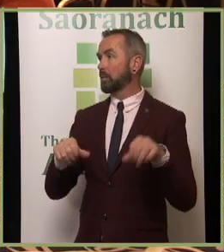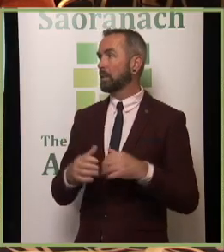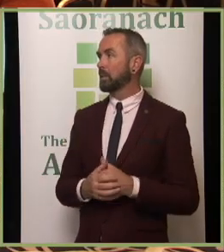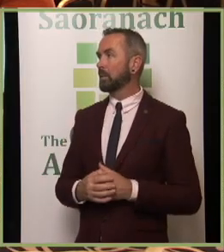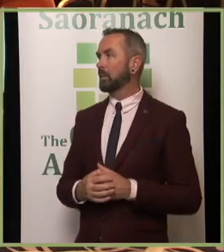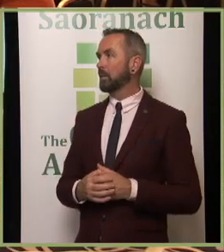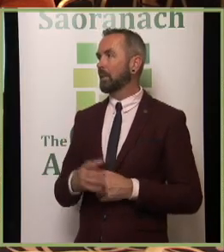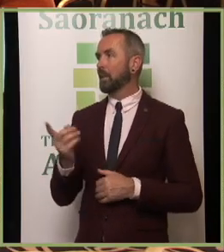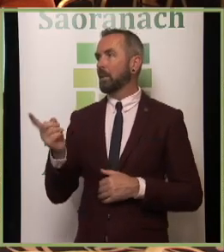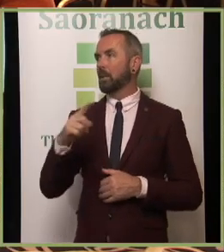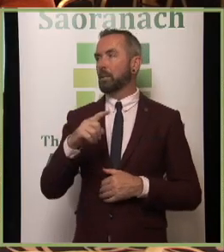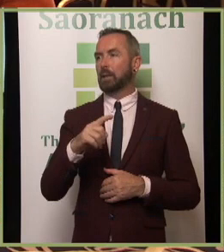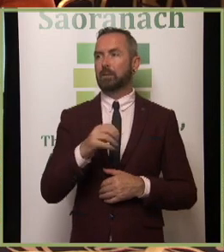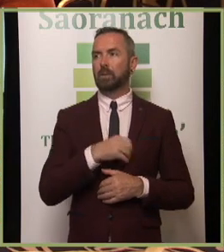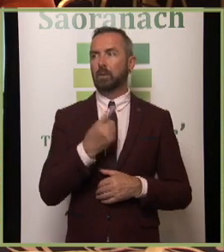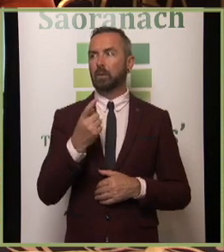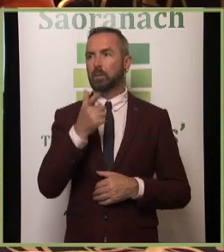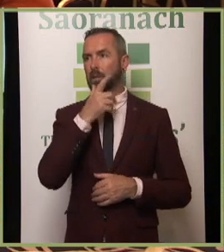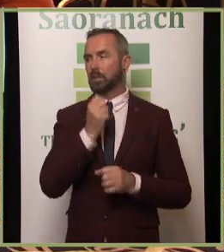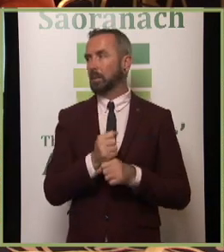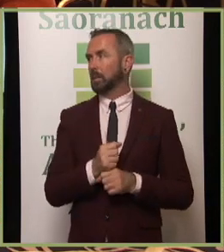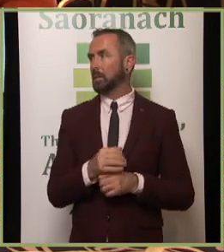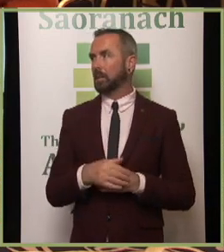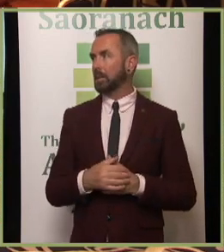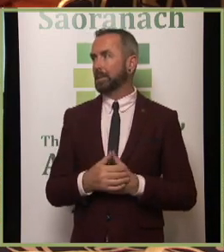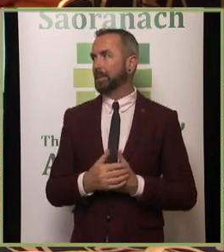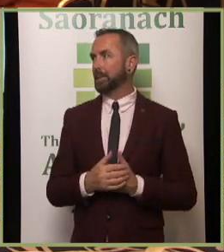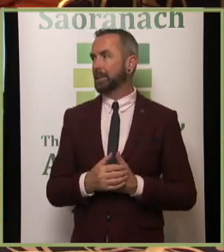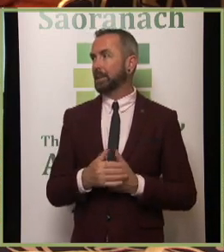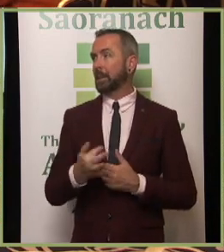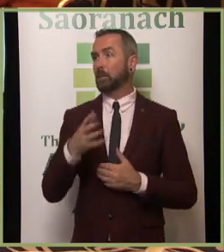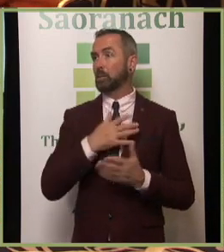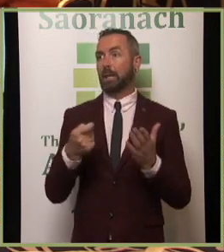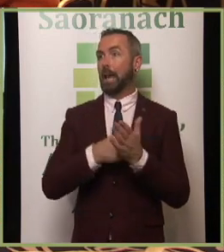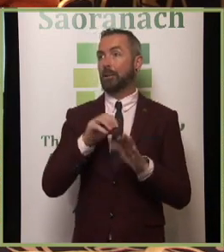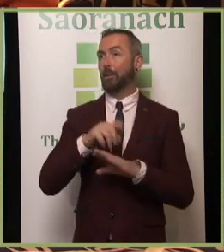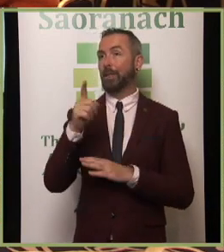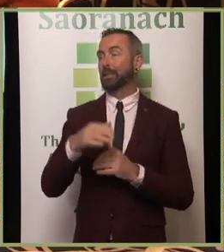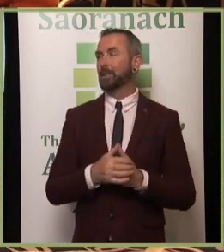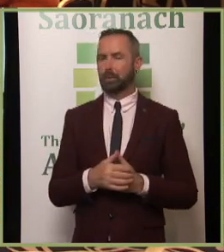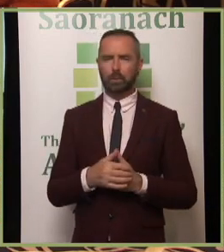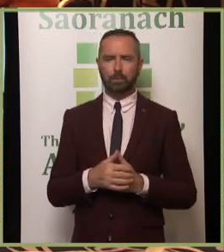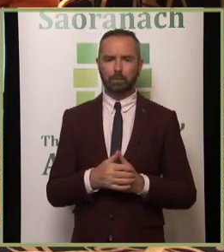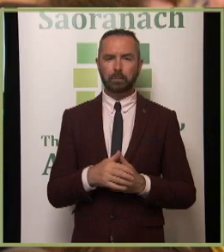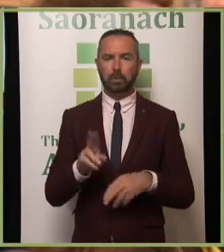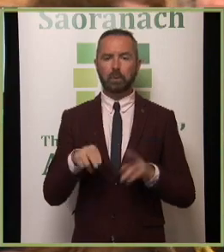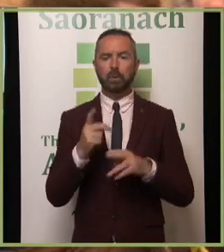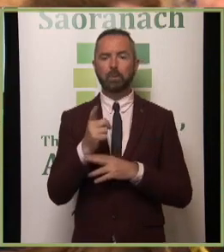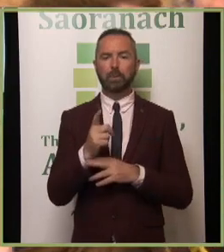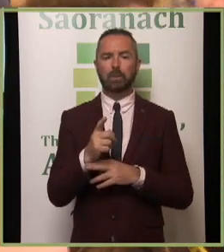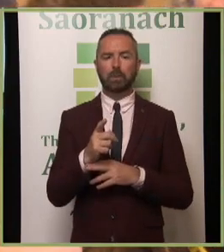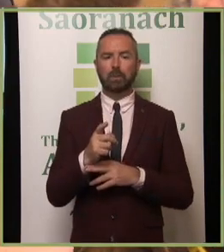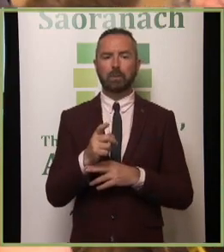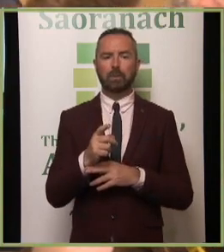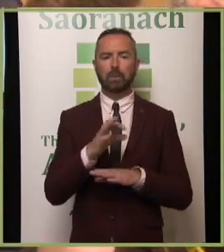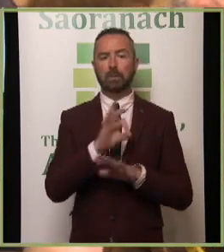If we just go back to the one that we've, shouting, the one we just added, if we just add on to it, where are we going? The new one, yeah. So the state